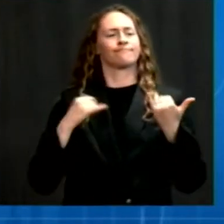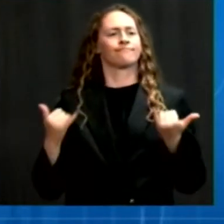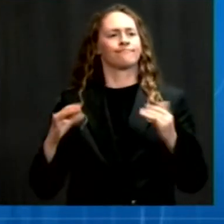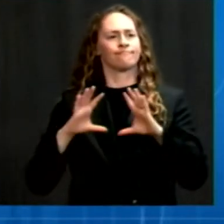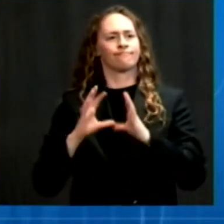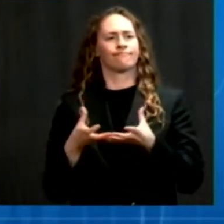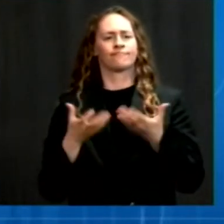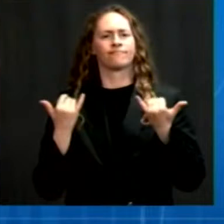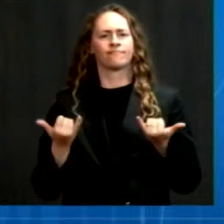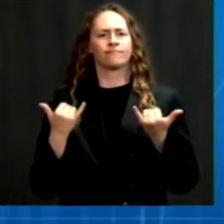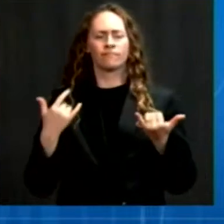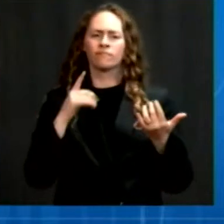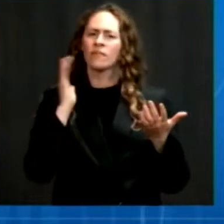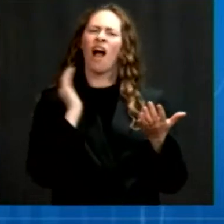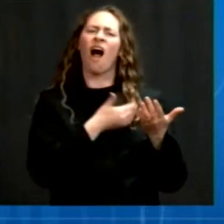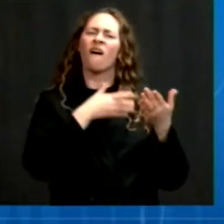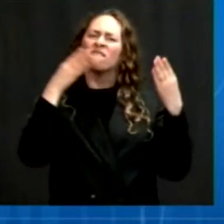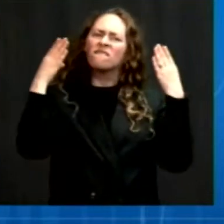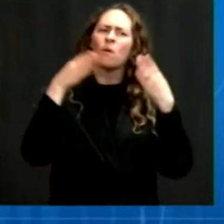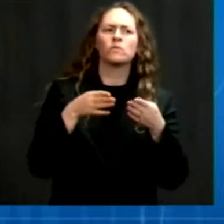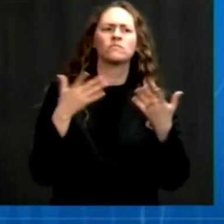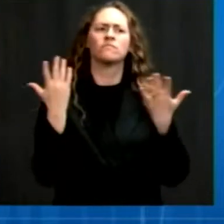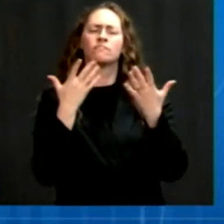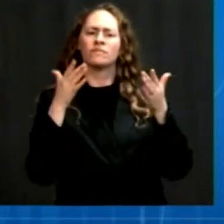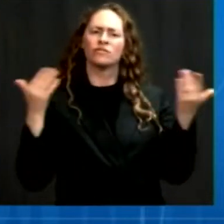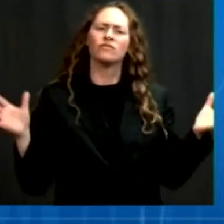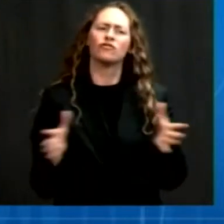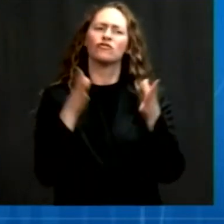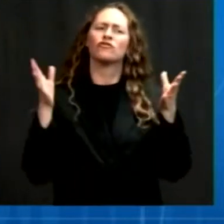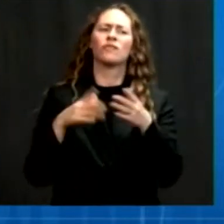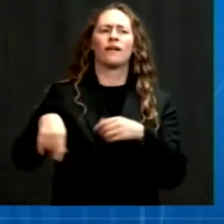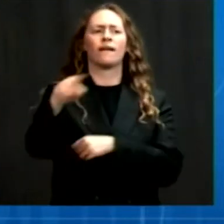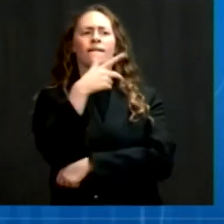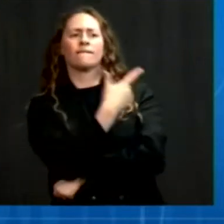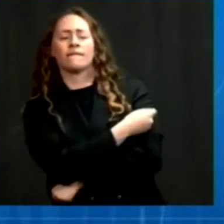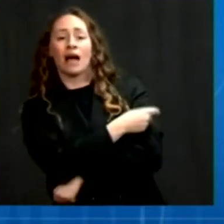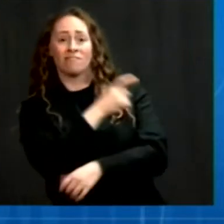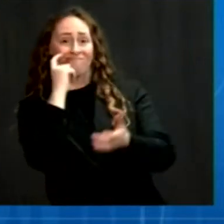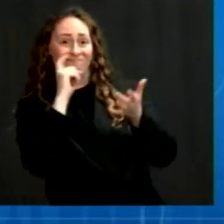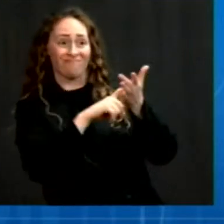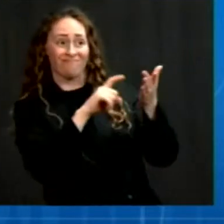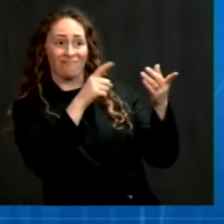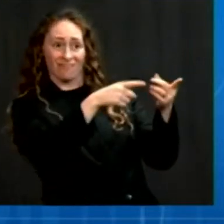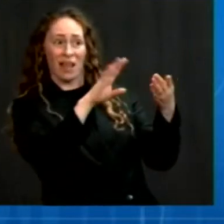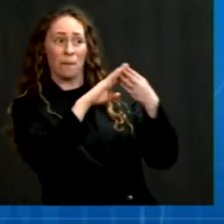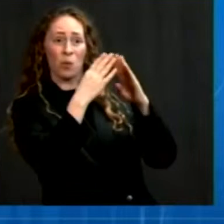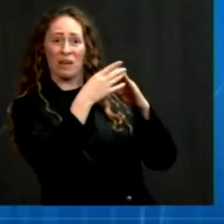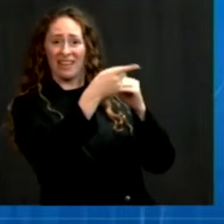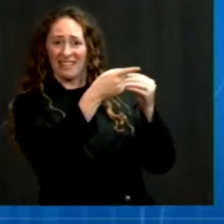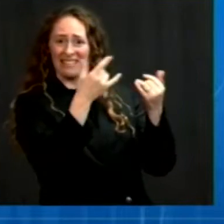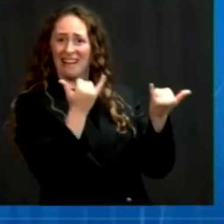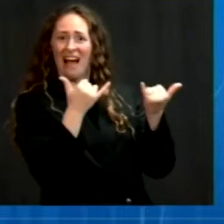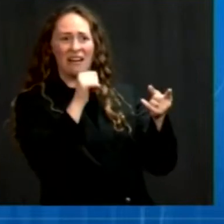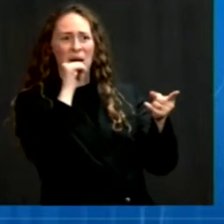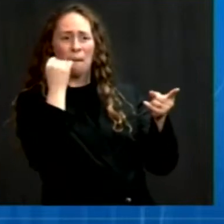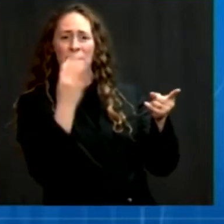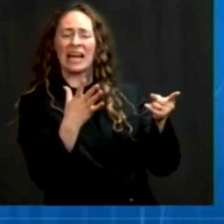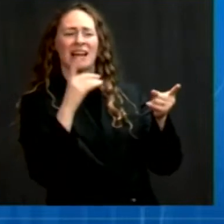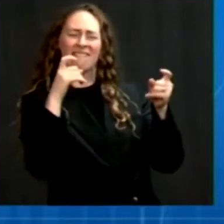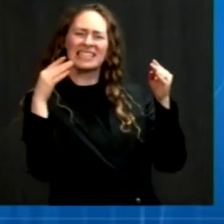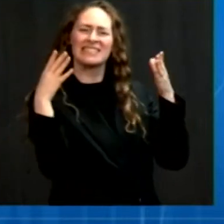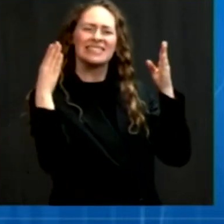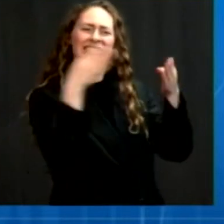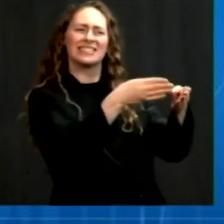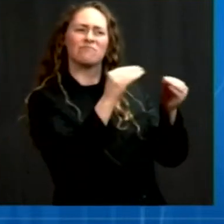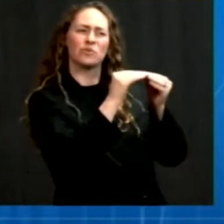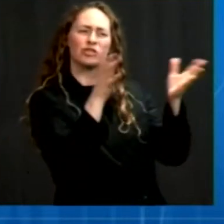on increasing shots in arms in communities with low vaccination rates or fighting outbreaks, including through targeted paid media